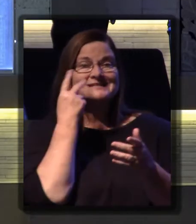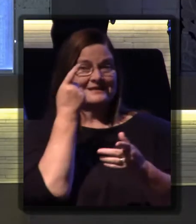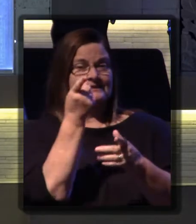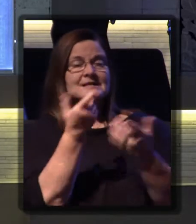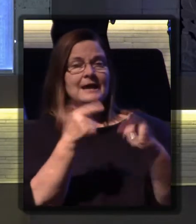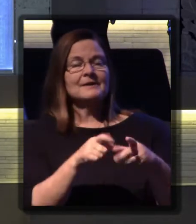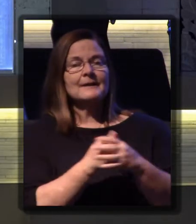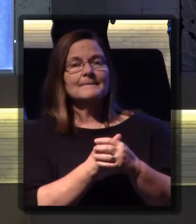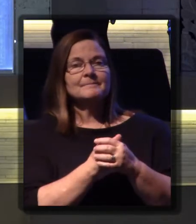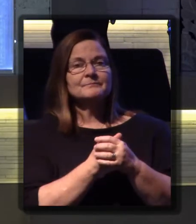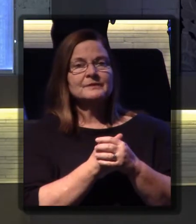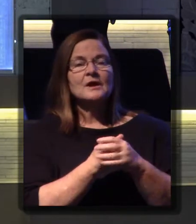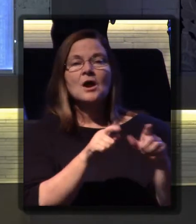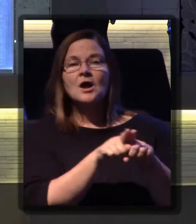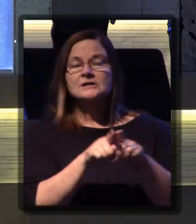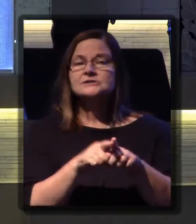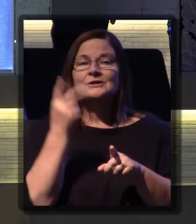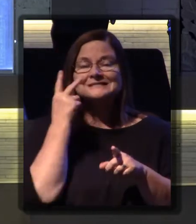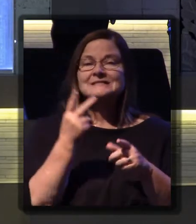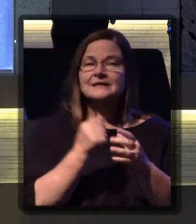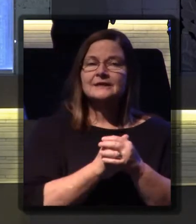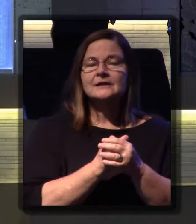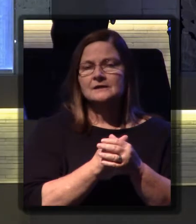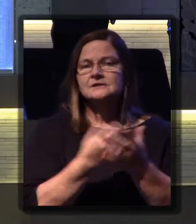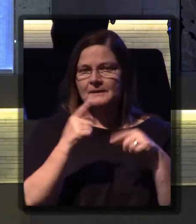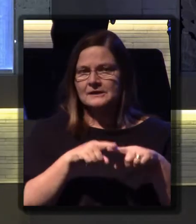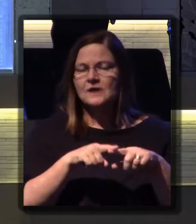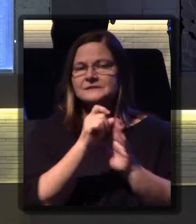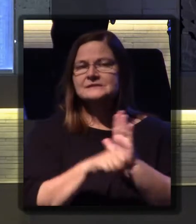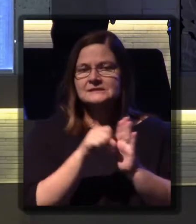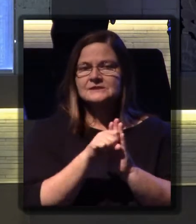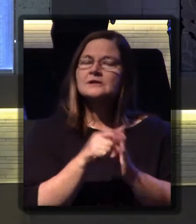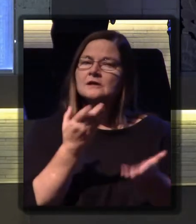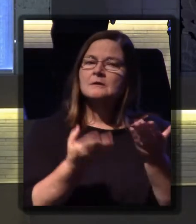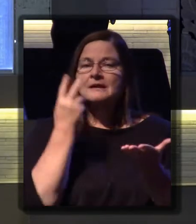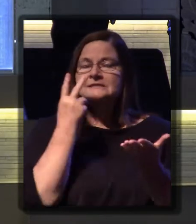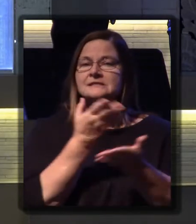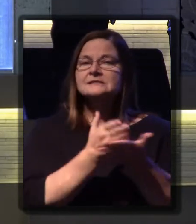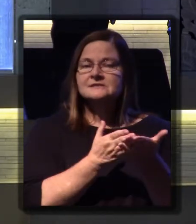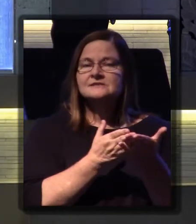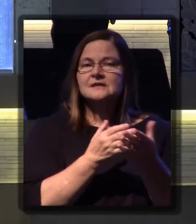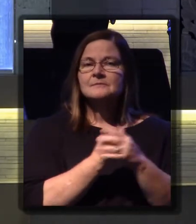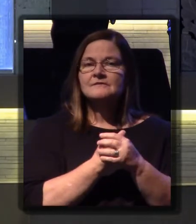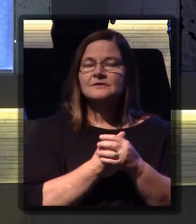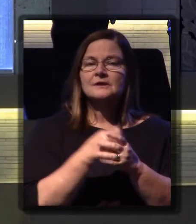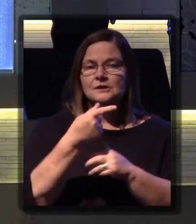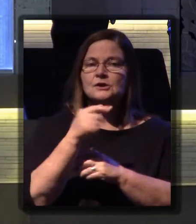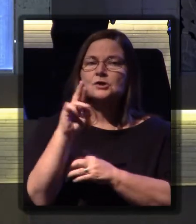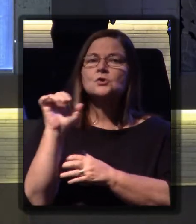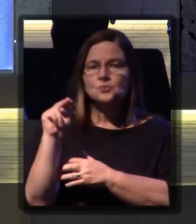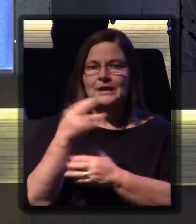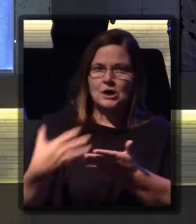only worth being taken and put in a pile and burned. And so you see this going on, but you also see at various seasons of the year,